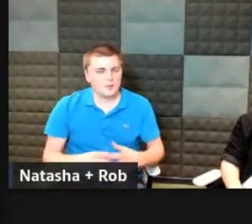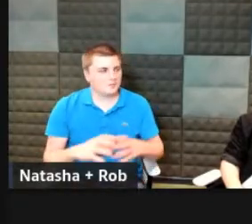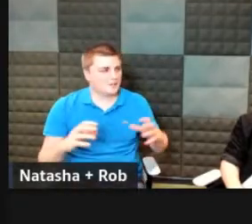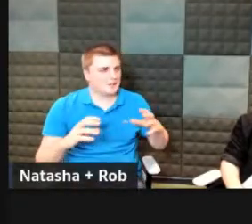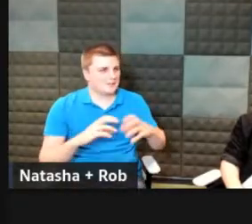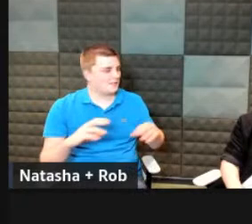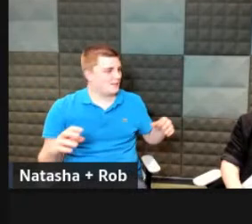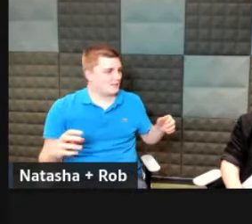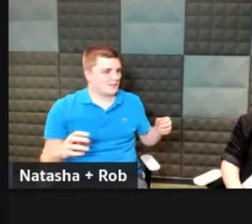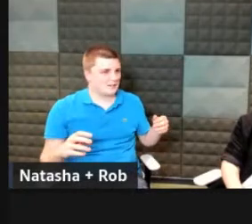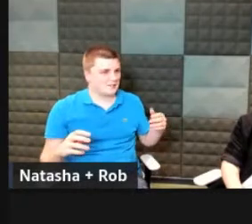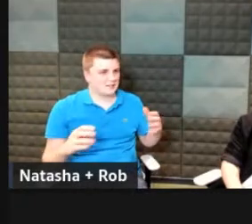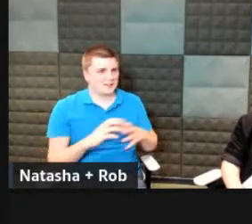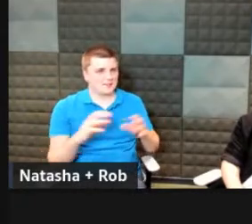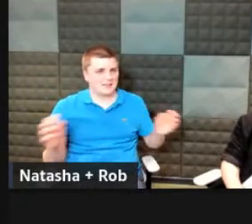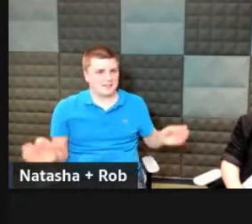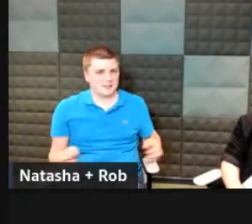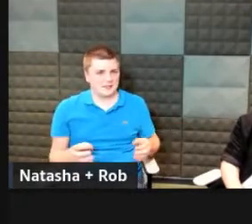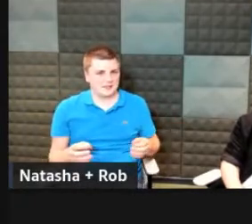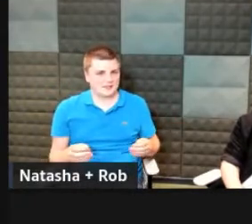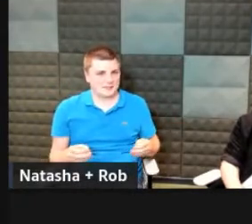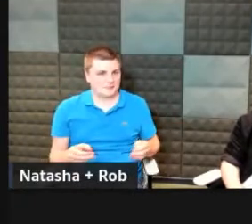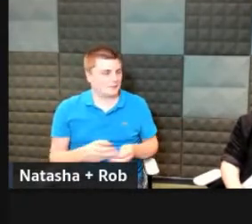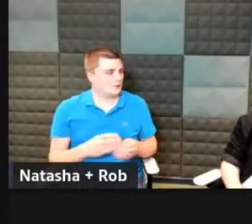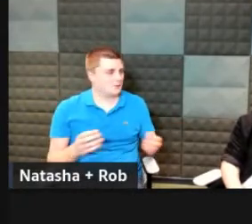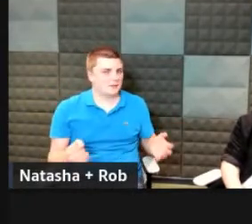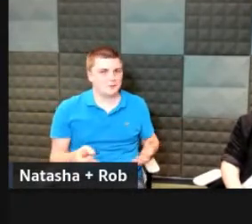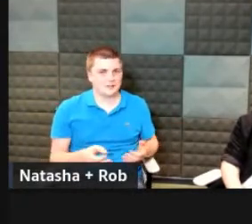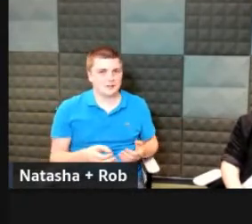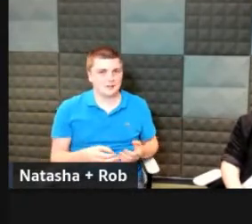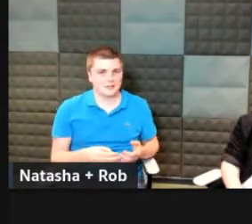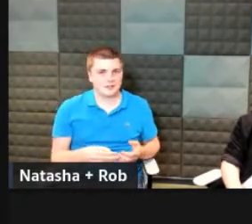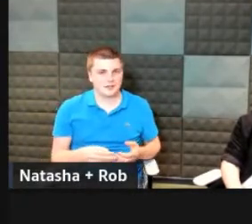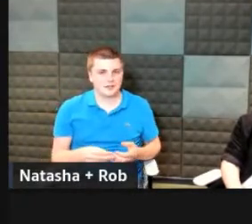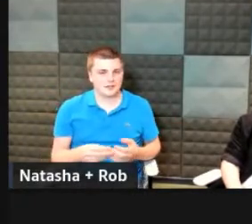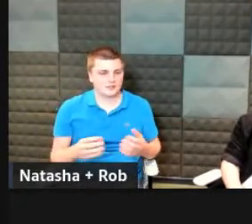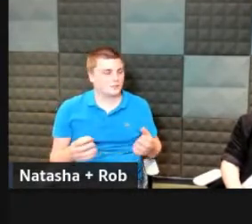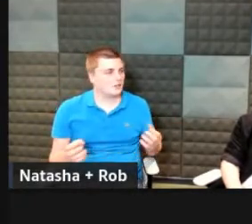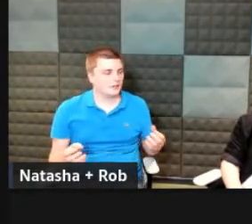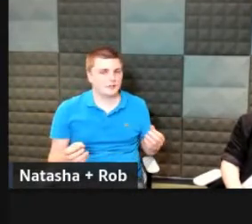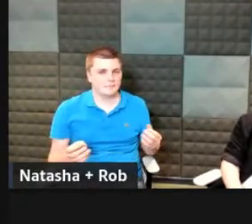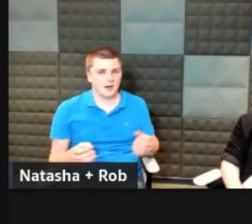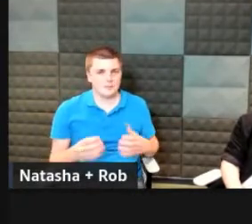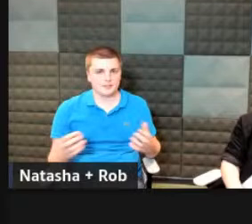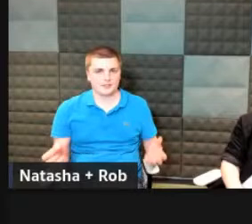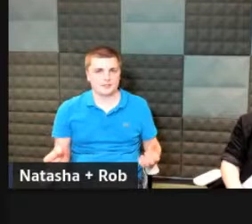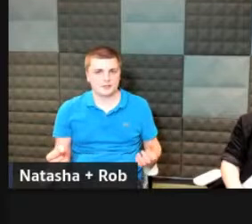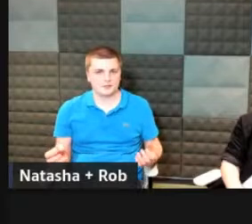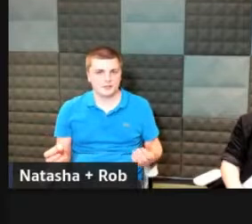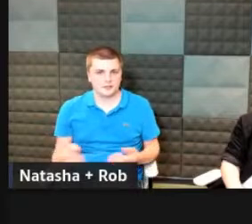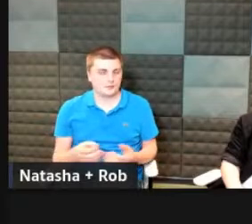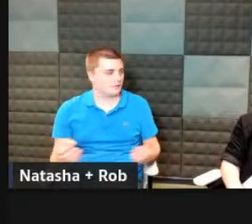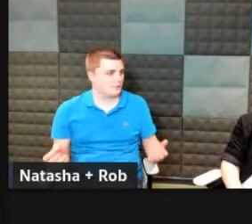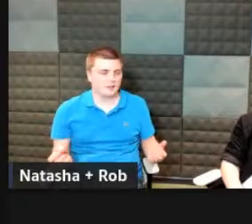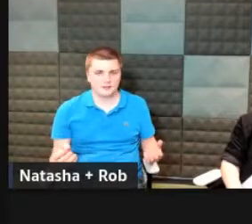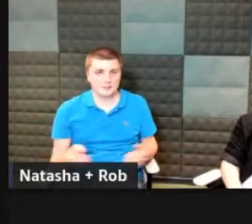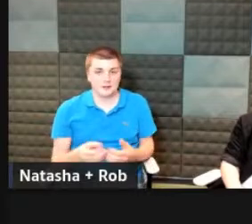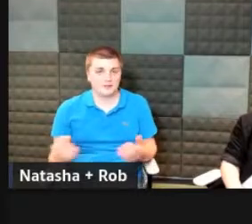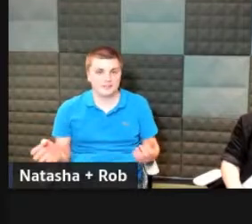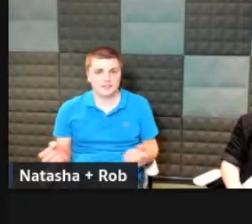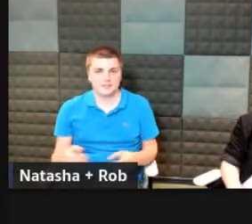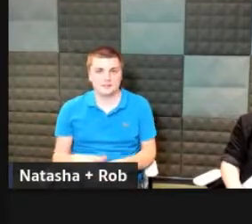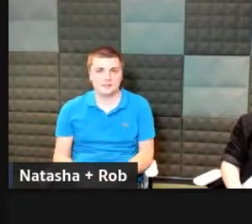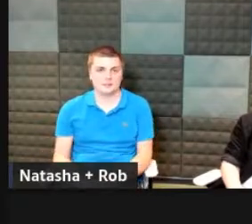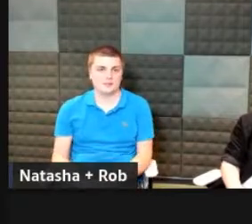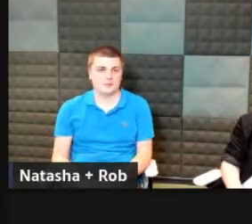We spoke about diversifying across a lot of EC2 instances, but we also have to acknowledge that some workloads might be sensitive to different compute. They might be